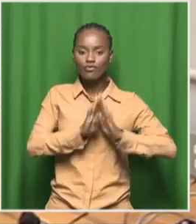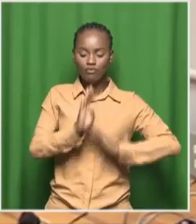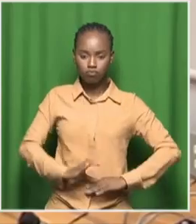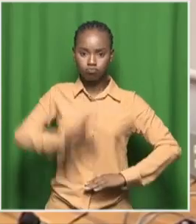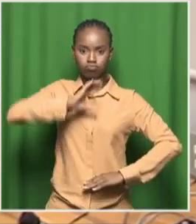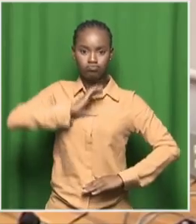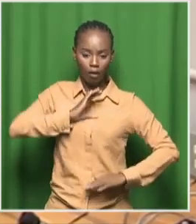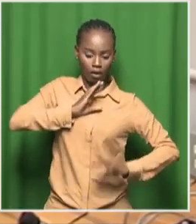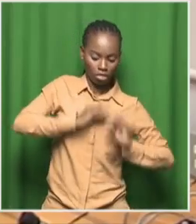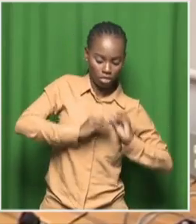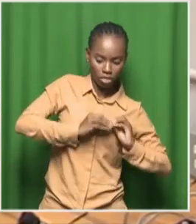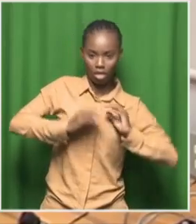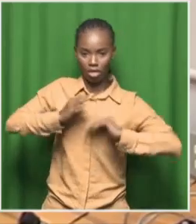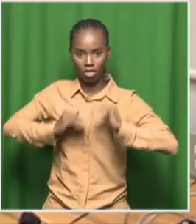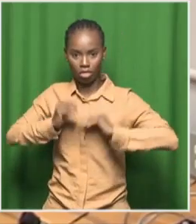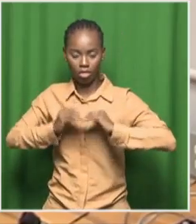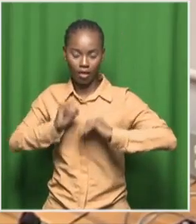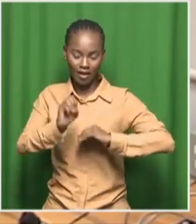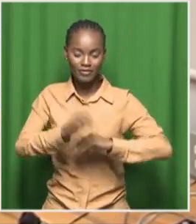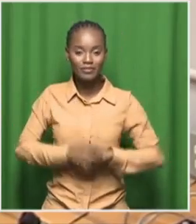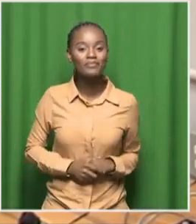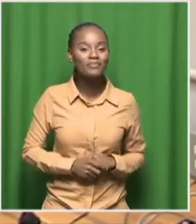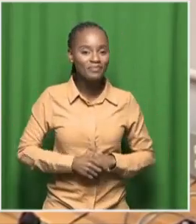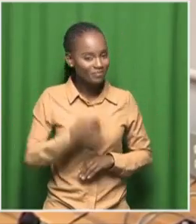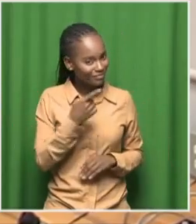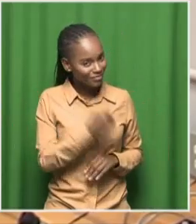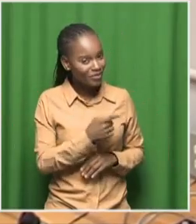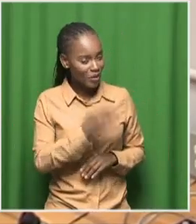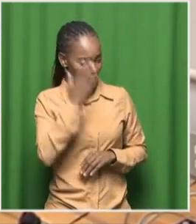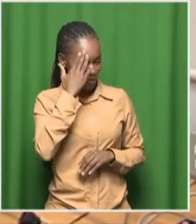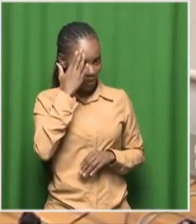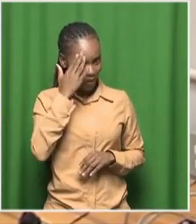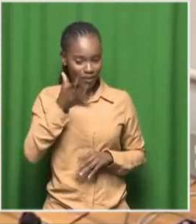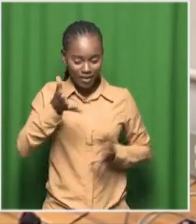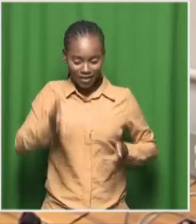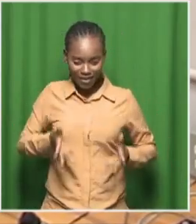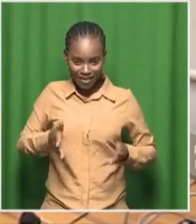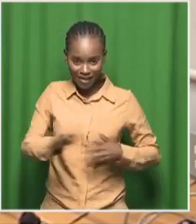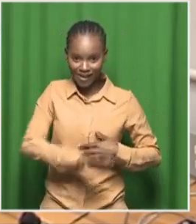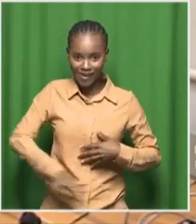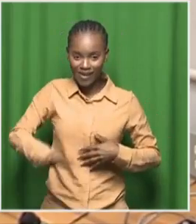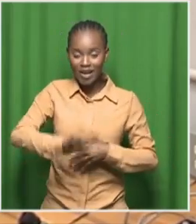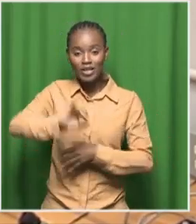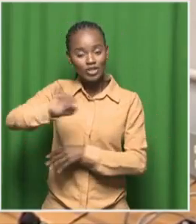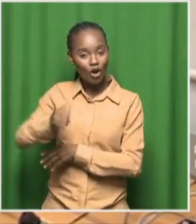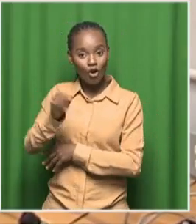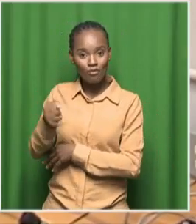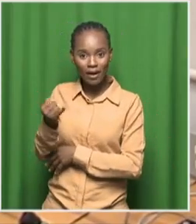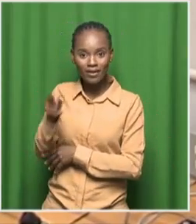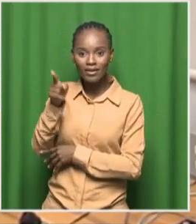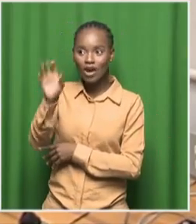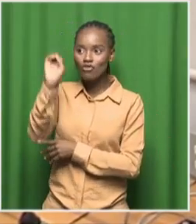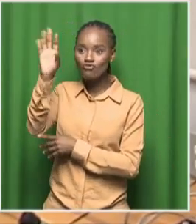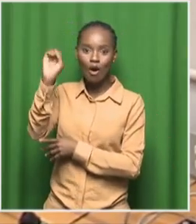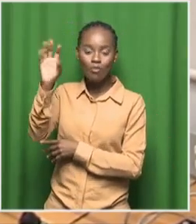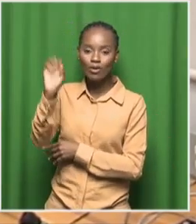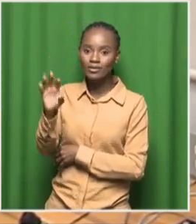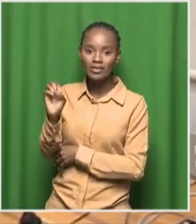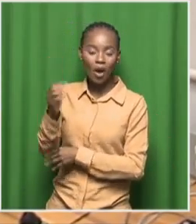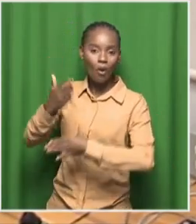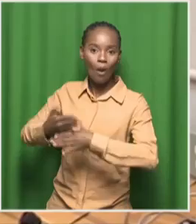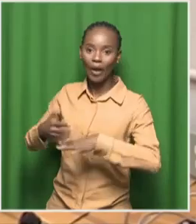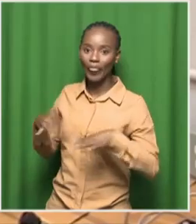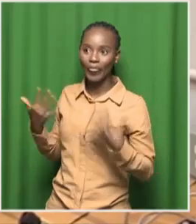our robots never work here in Joburg. So, is it possible that you guys can come up with a solution? Something